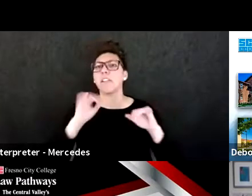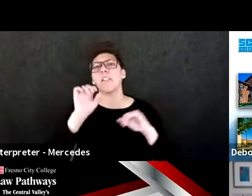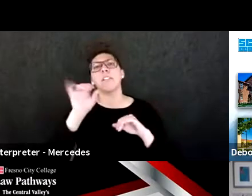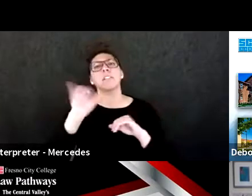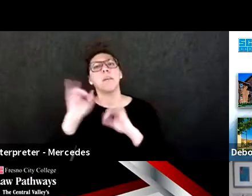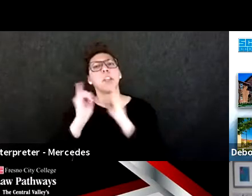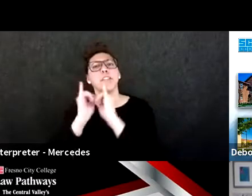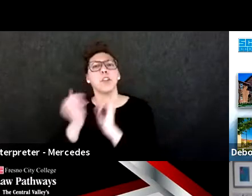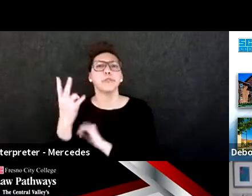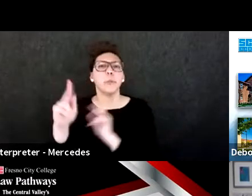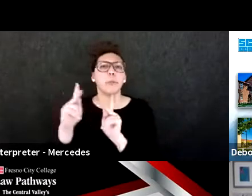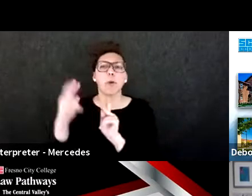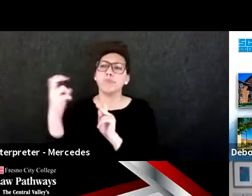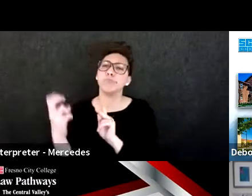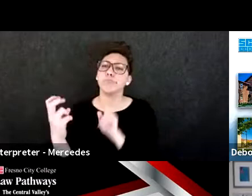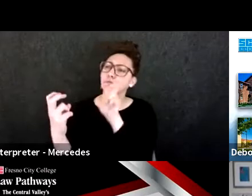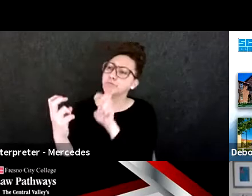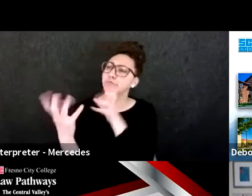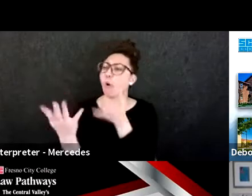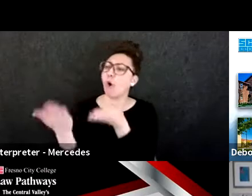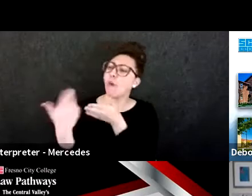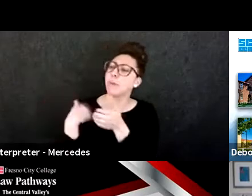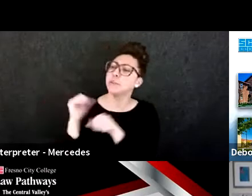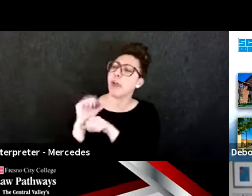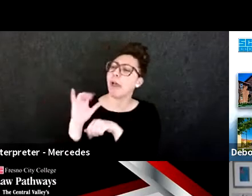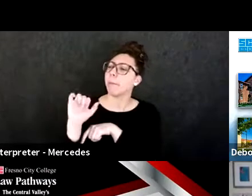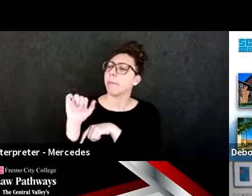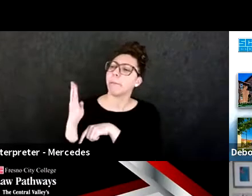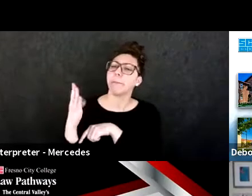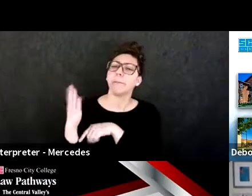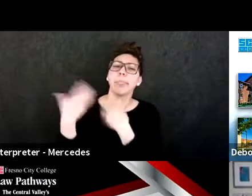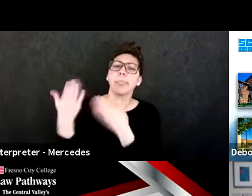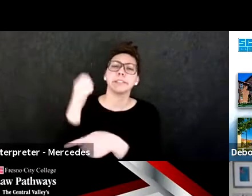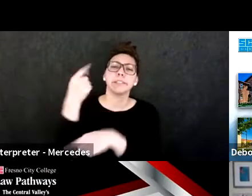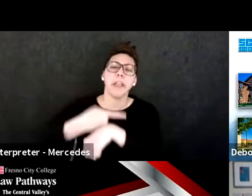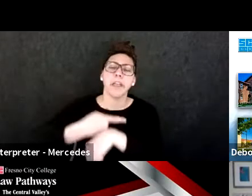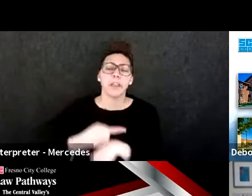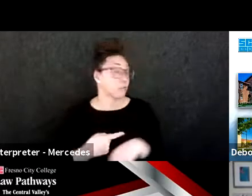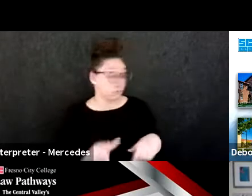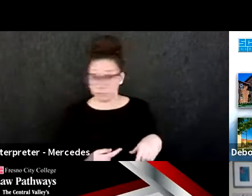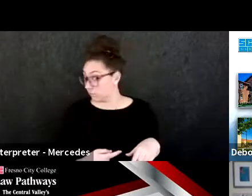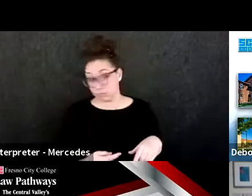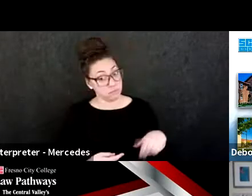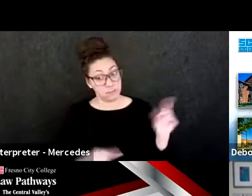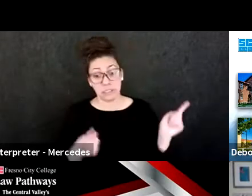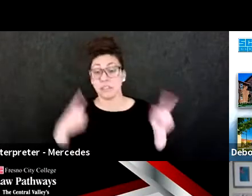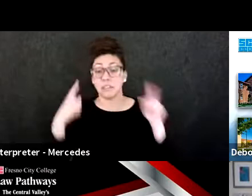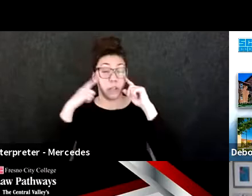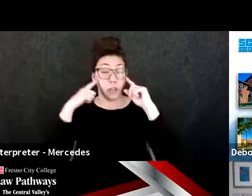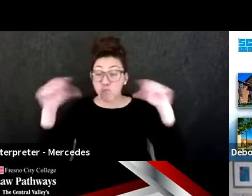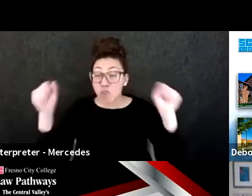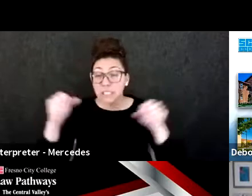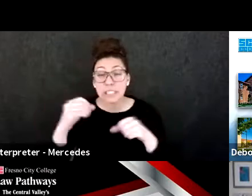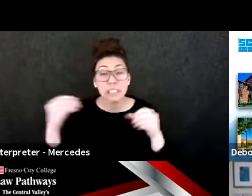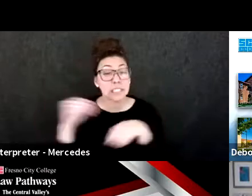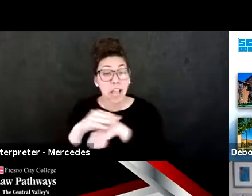with one or two people, and they offer you the job the next day. No, not at Fresno City. There was a president's conference room. There were probably 12 people around